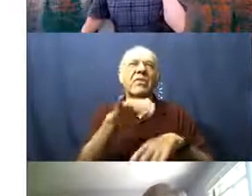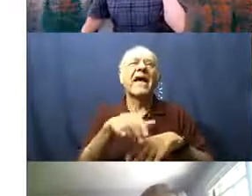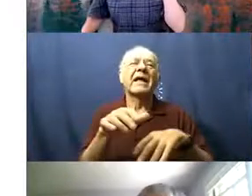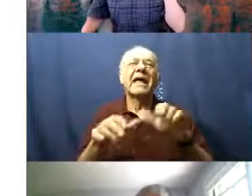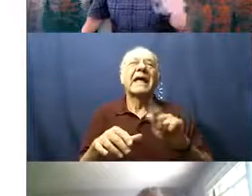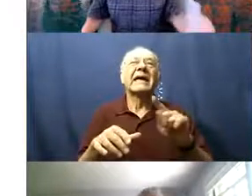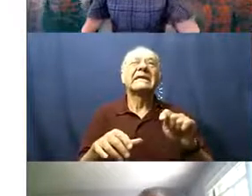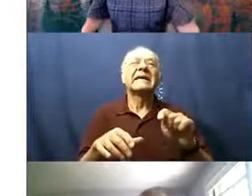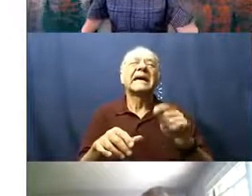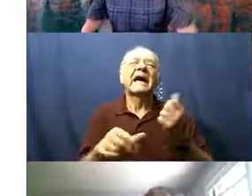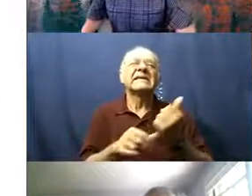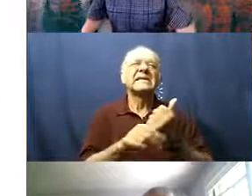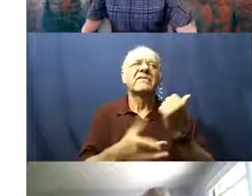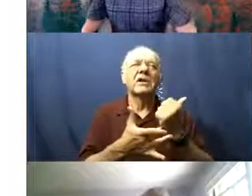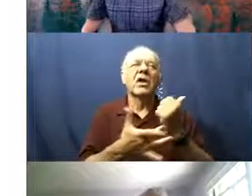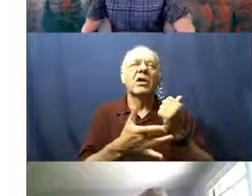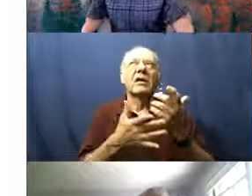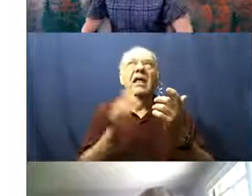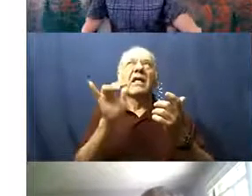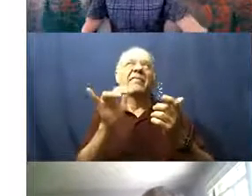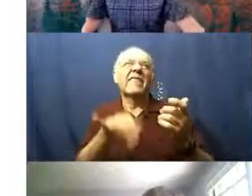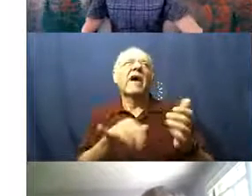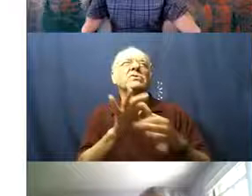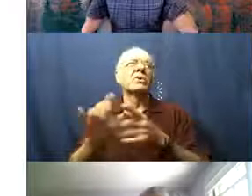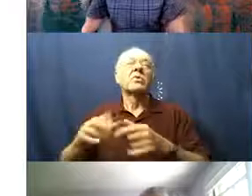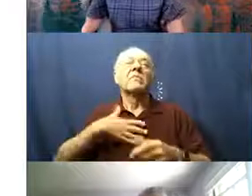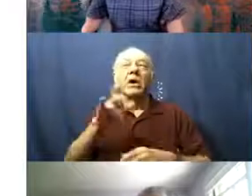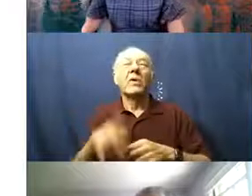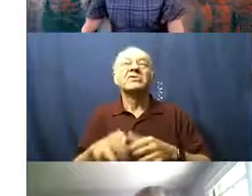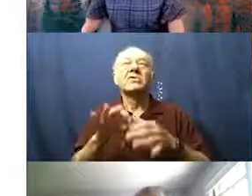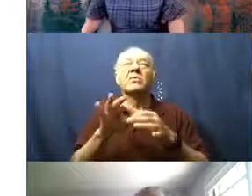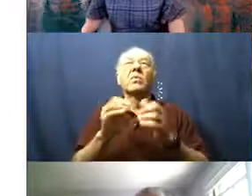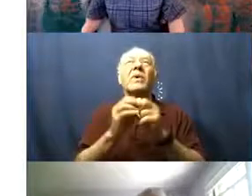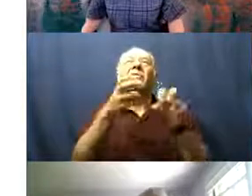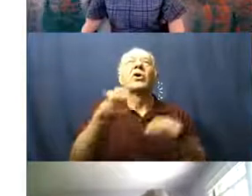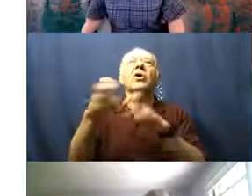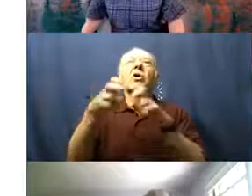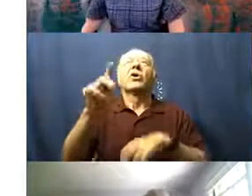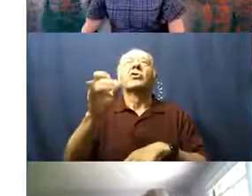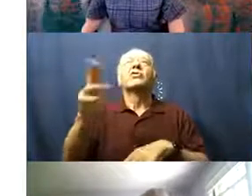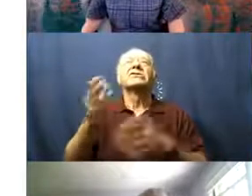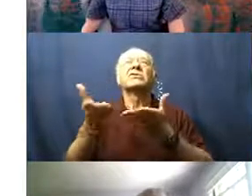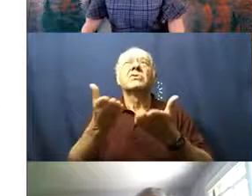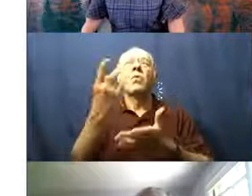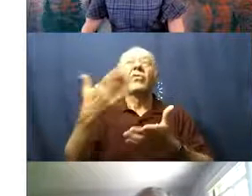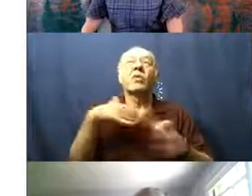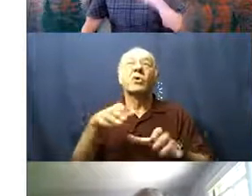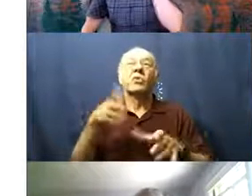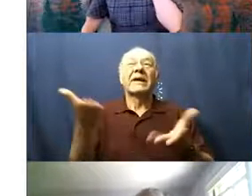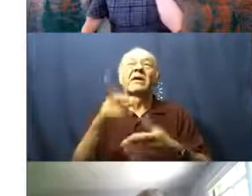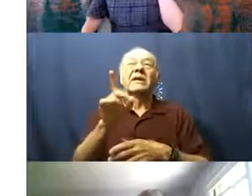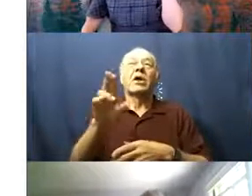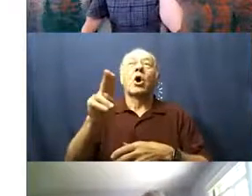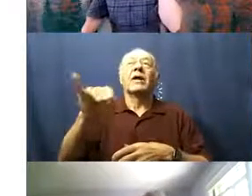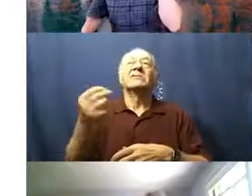technology, because it actually was related to a question that I had, which has to do with transition services. So one of the things we're doing here at Disability Rights New